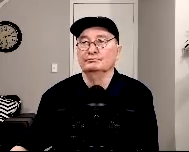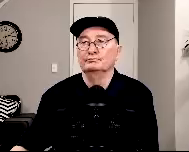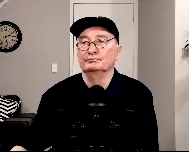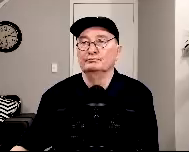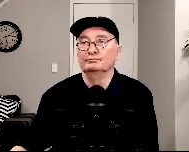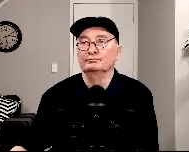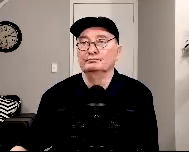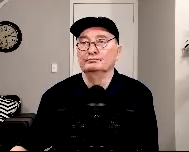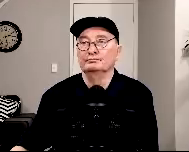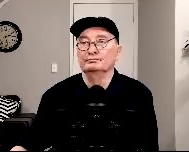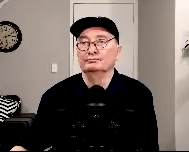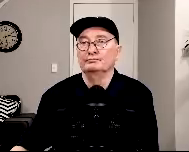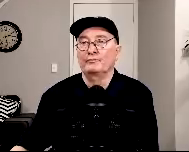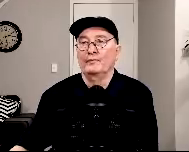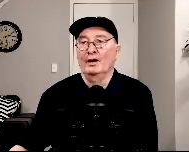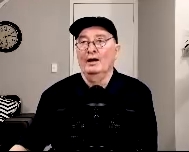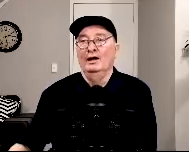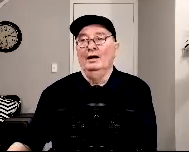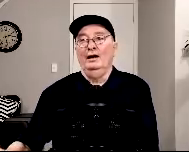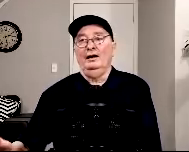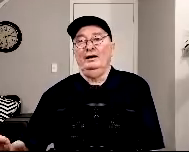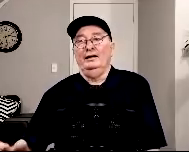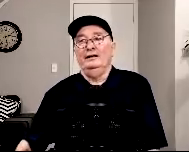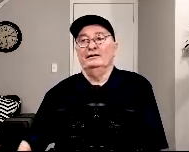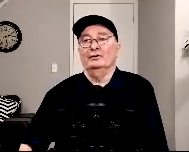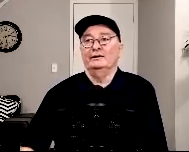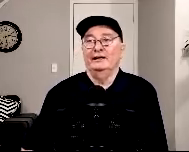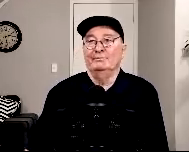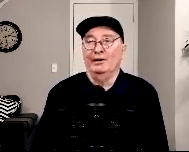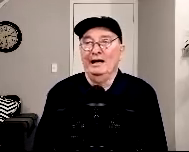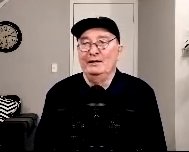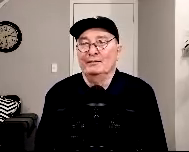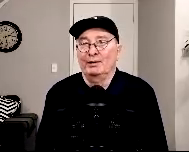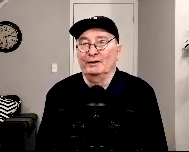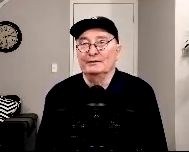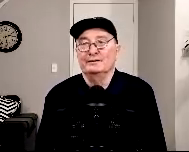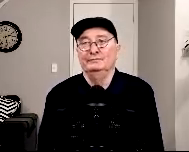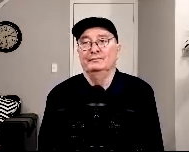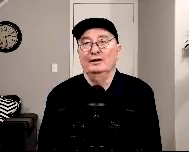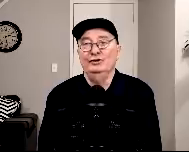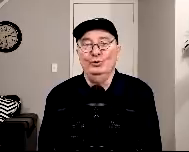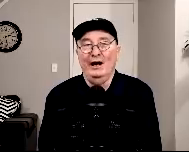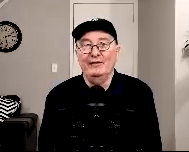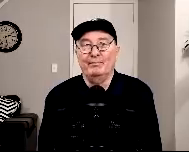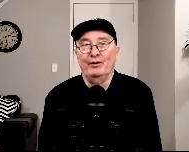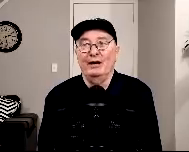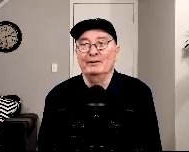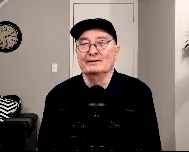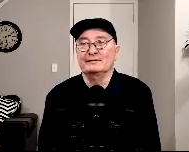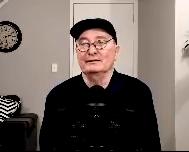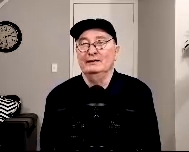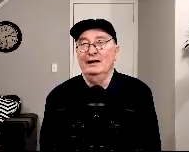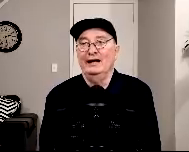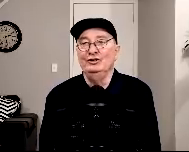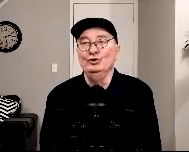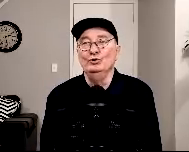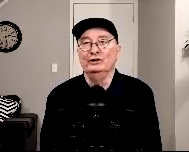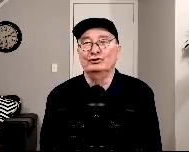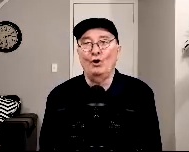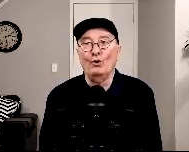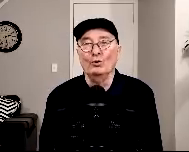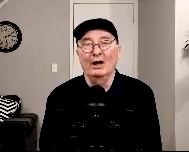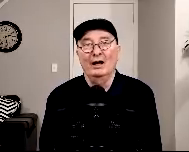operational decisions. They are for them. Here you go again, blaming the police. You are the Prime Minister and